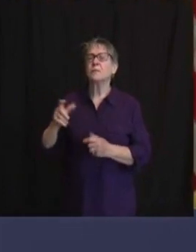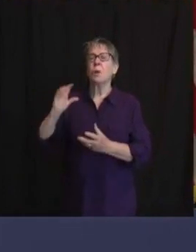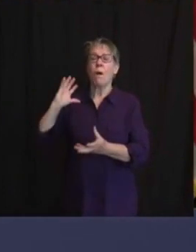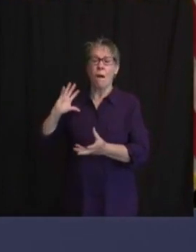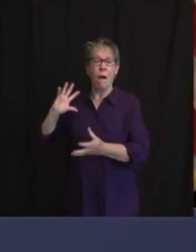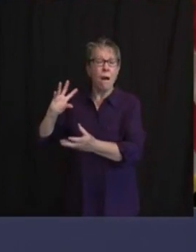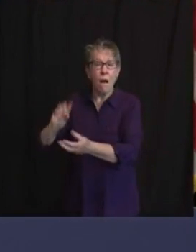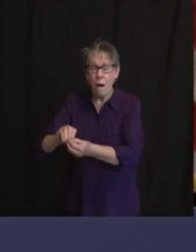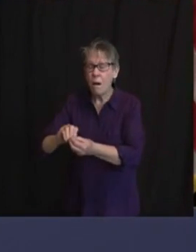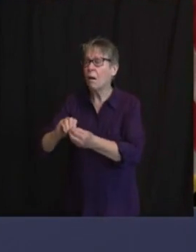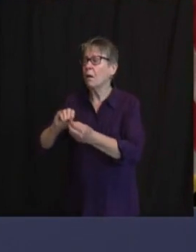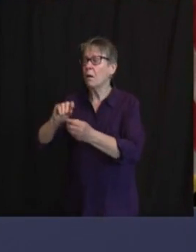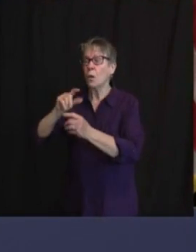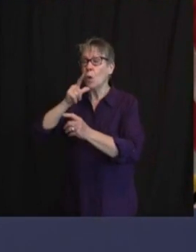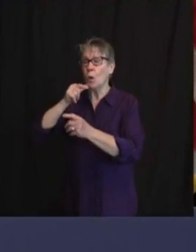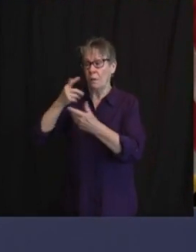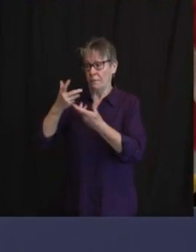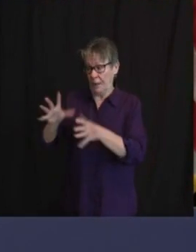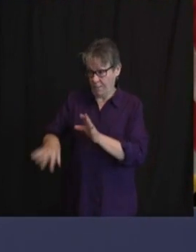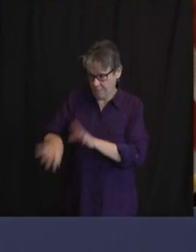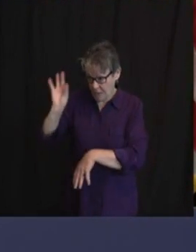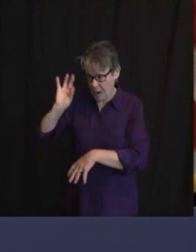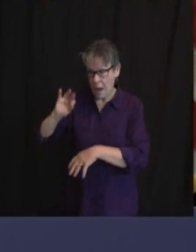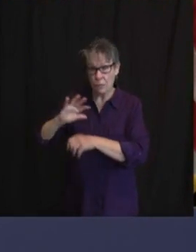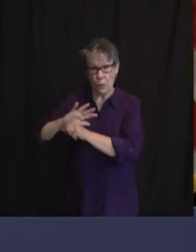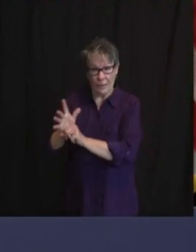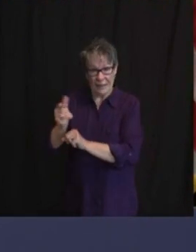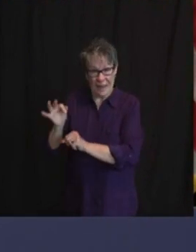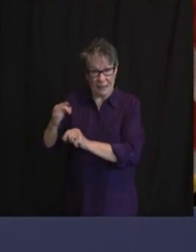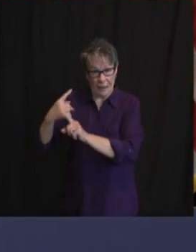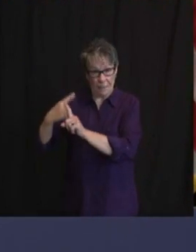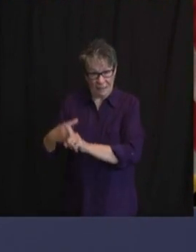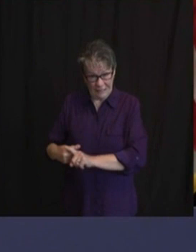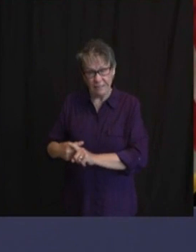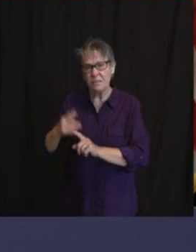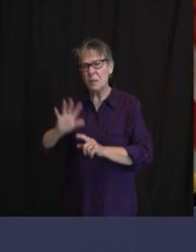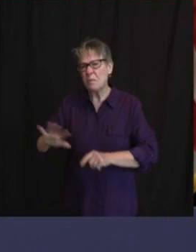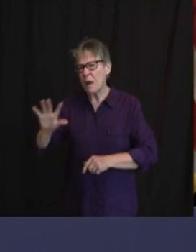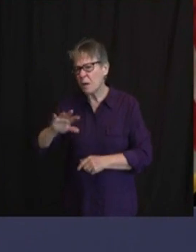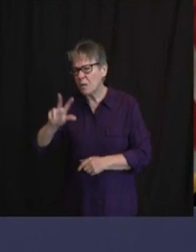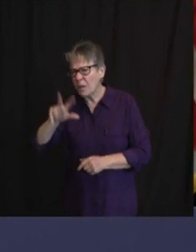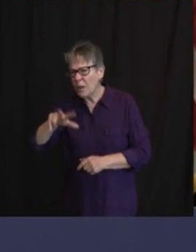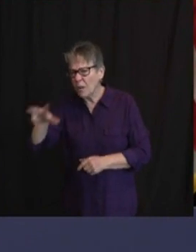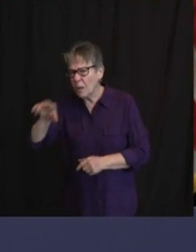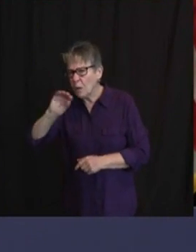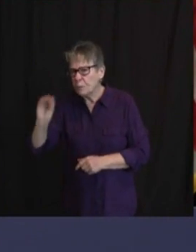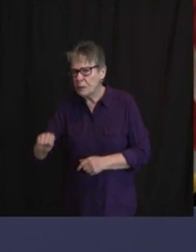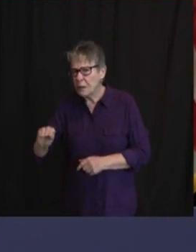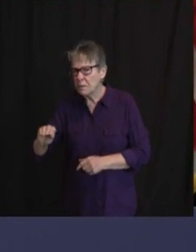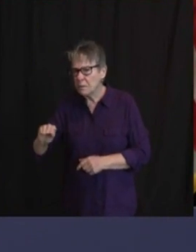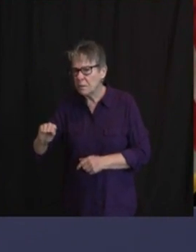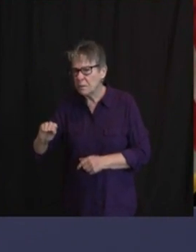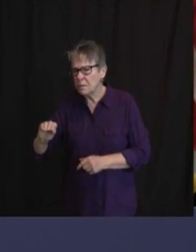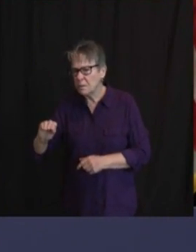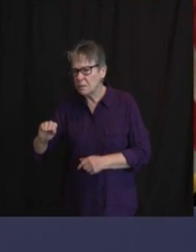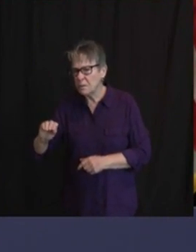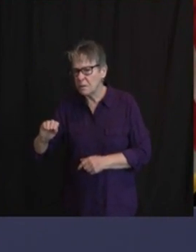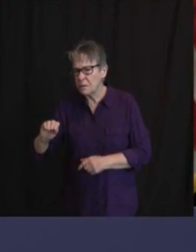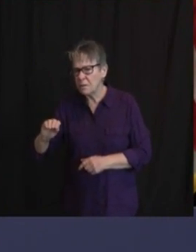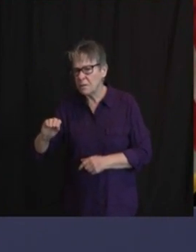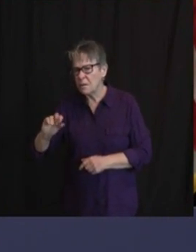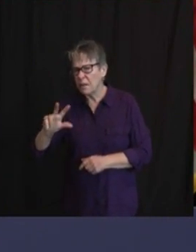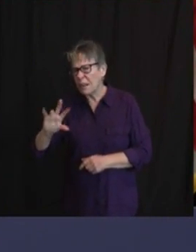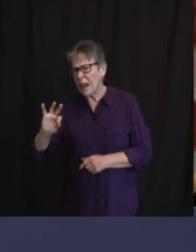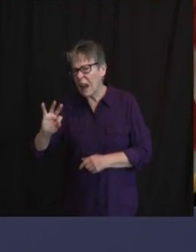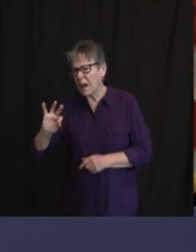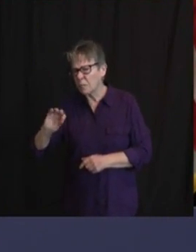Judy, thank you. When you go over the race and ethnicity, it reminded me, I meant to say this yesterday, your very close